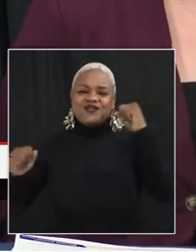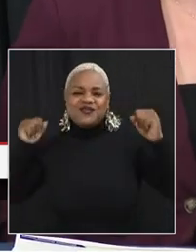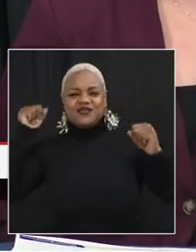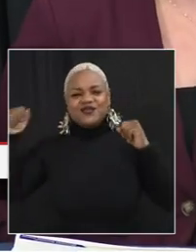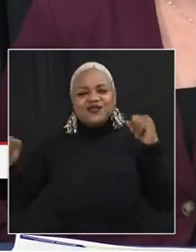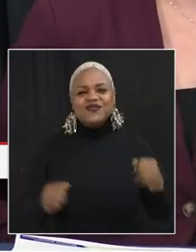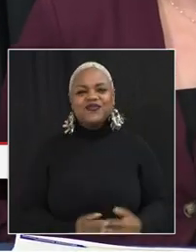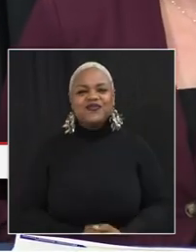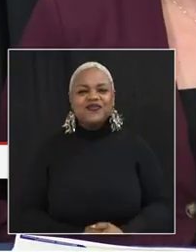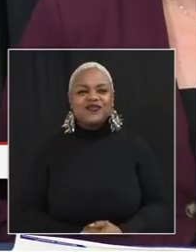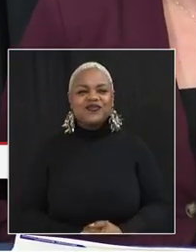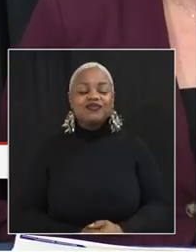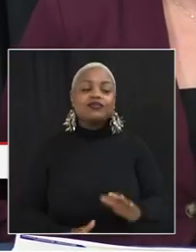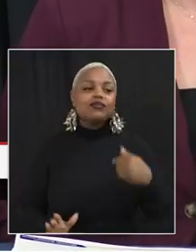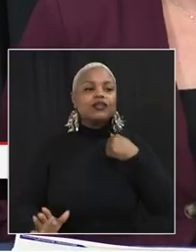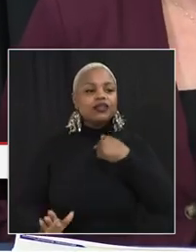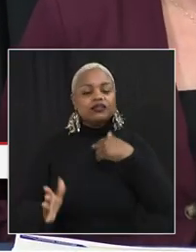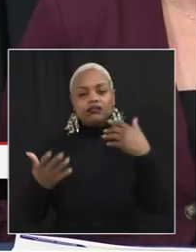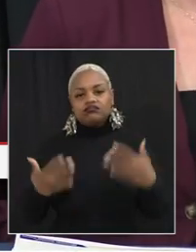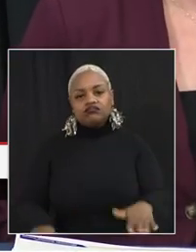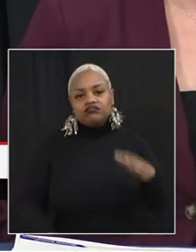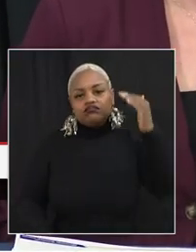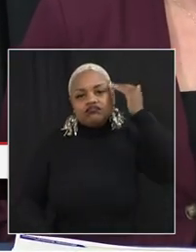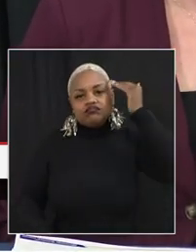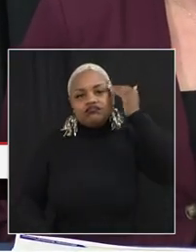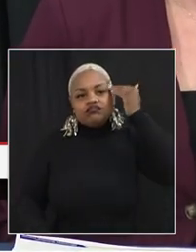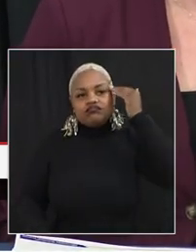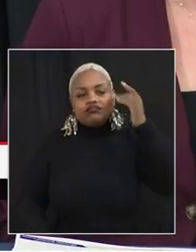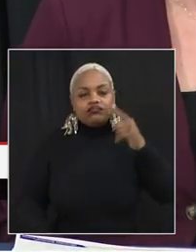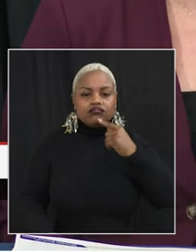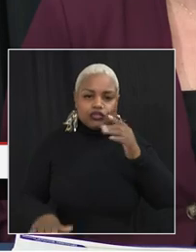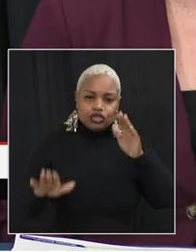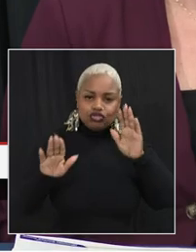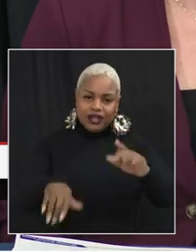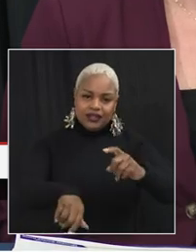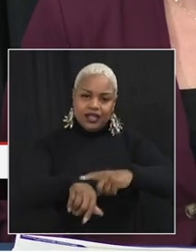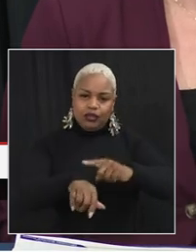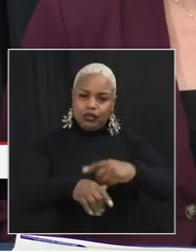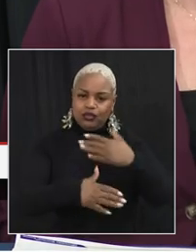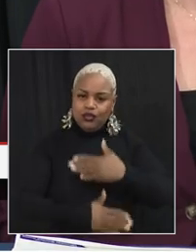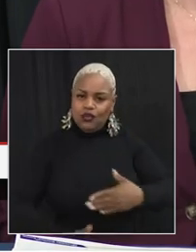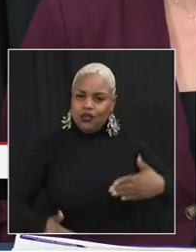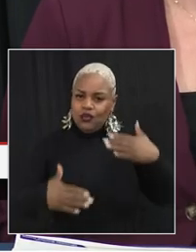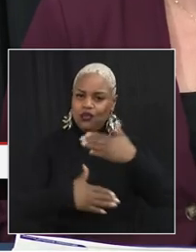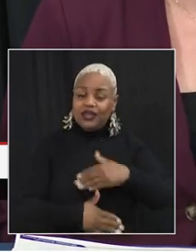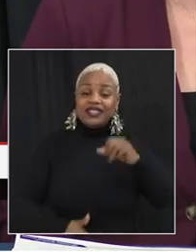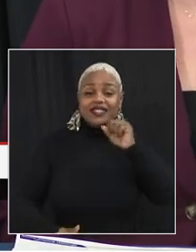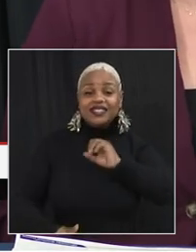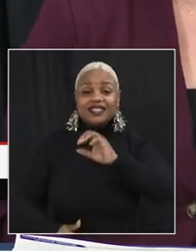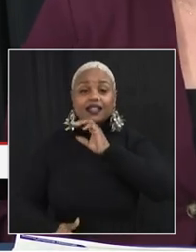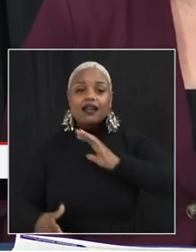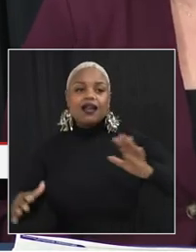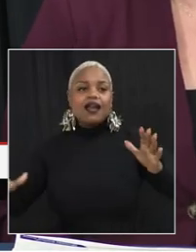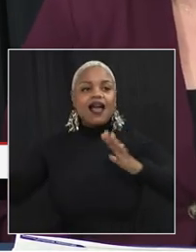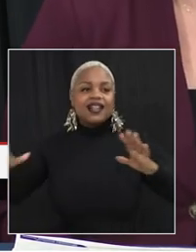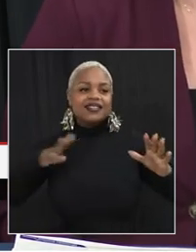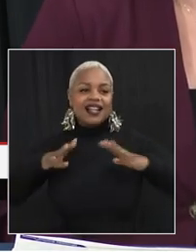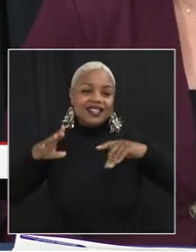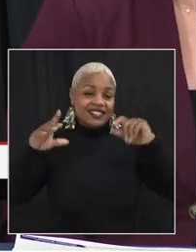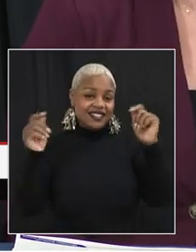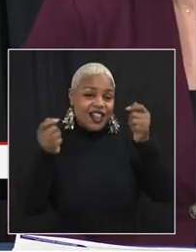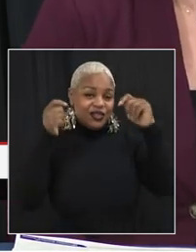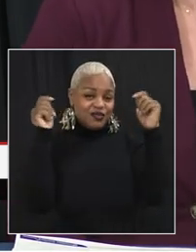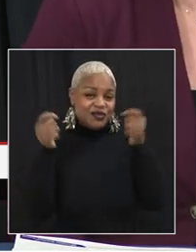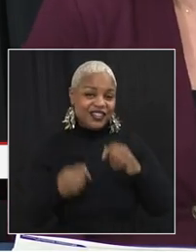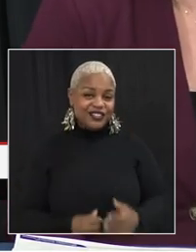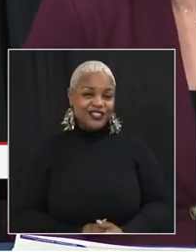And we all know how much of a great time we have at Mayor Bowser's Senior Holiday Celebration. We are packing it